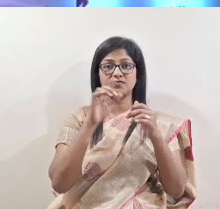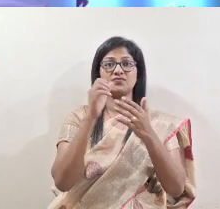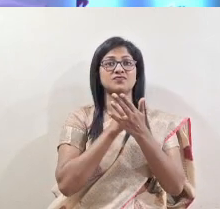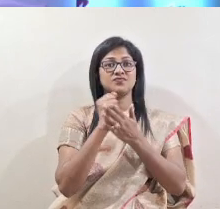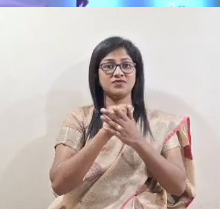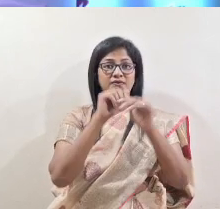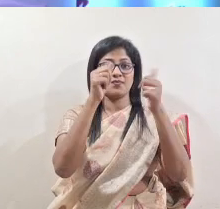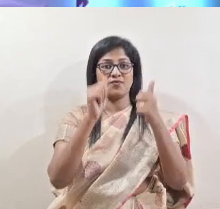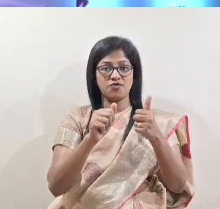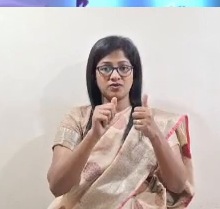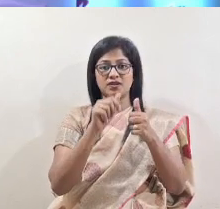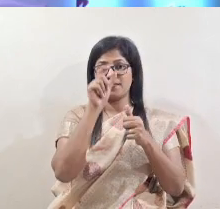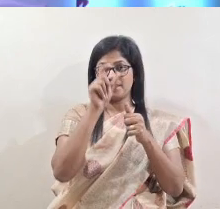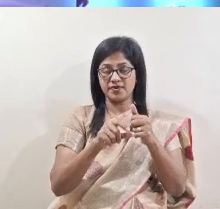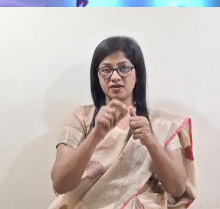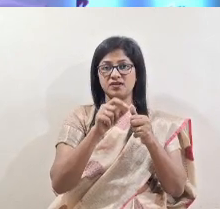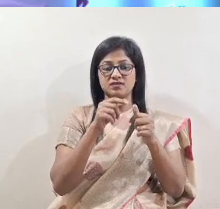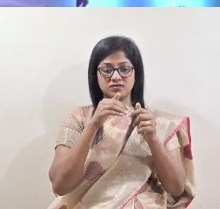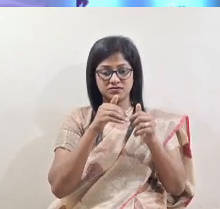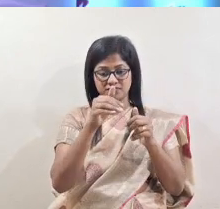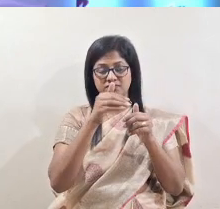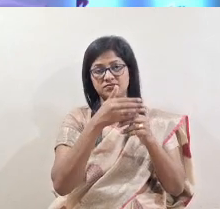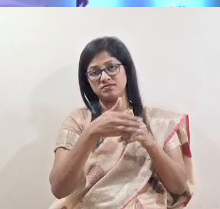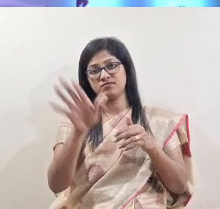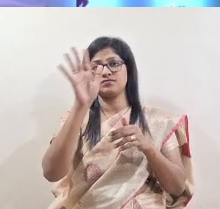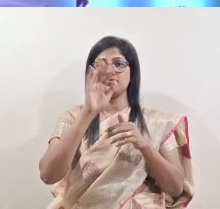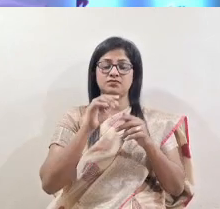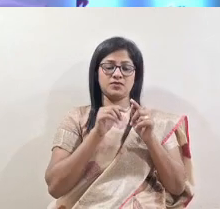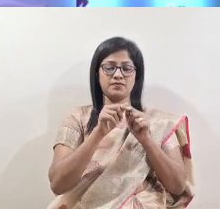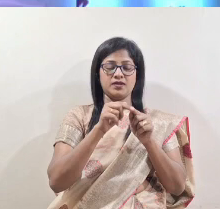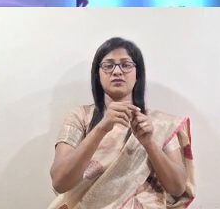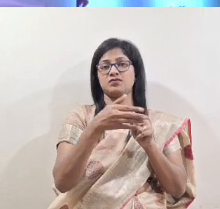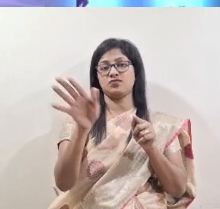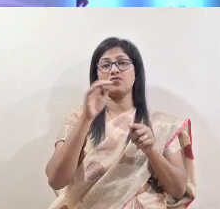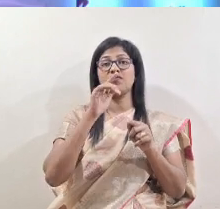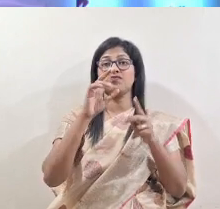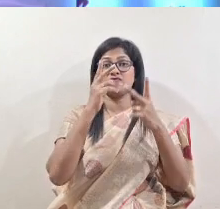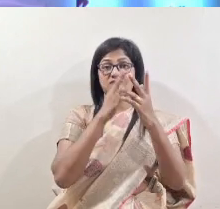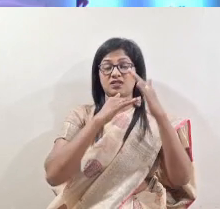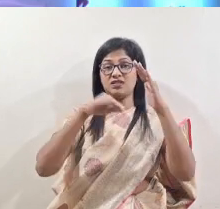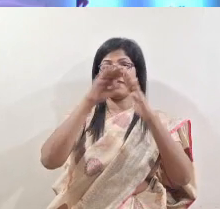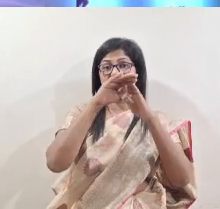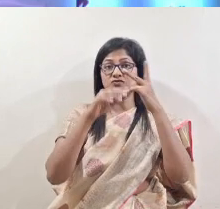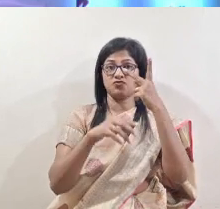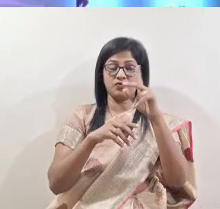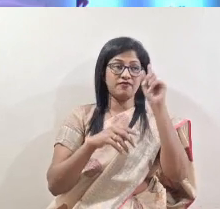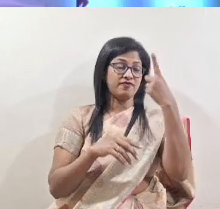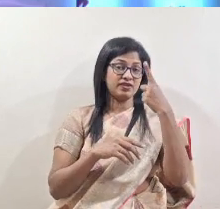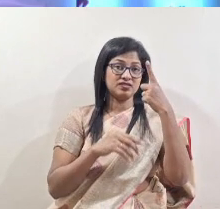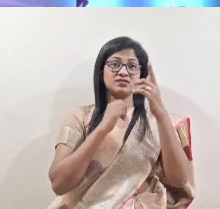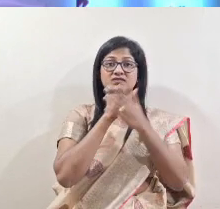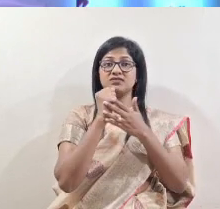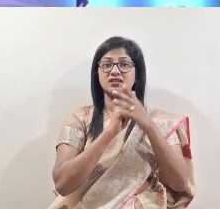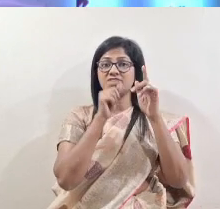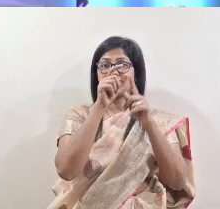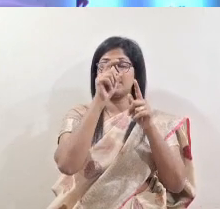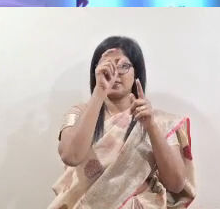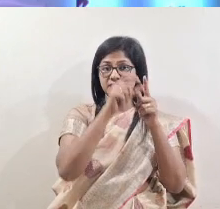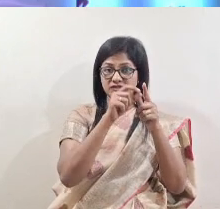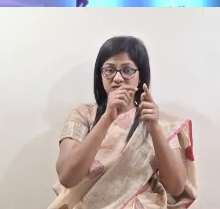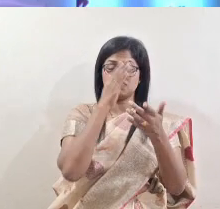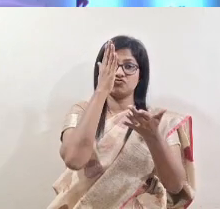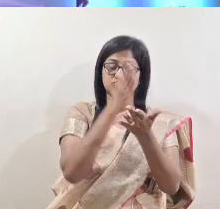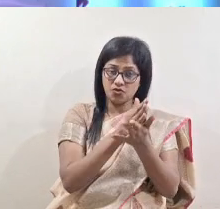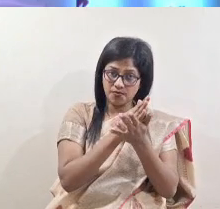earlier, since we are trying to model the pause and go behavior, there are two levels in this. So the upper level, you're trying to model whether a pedestrian is going